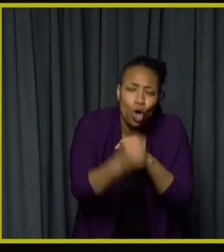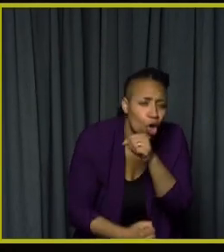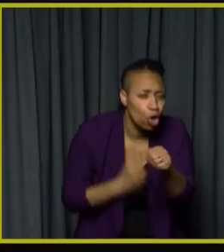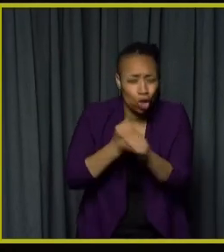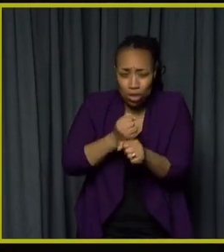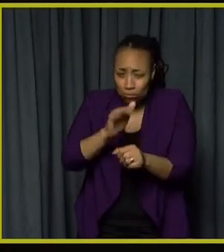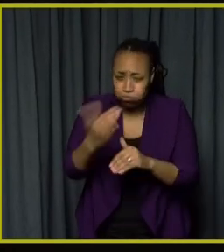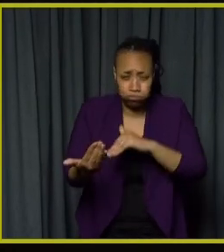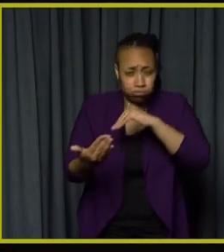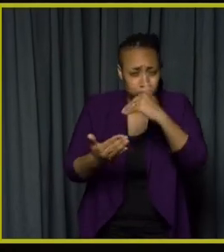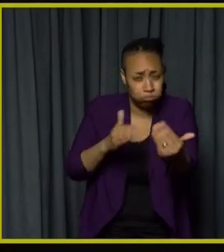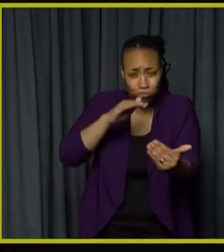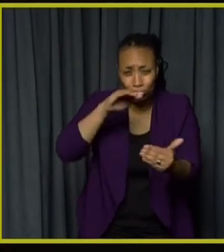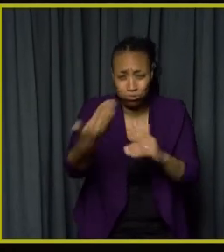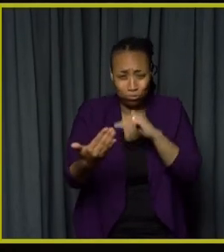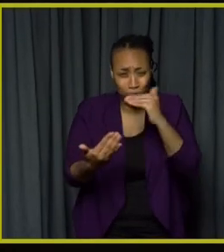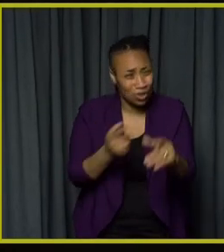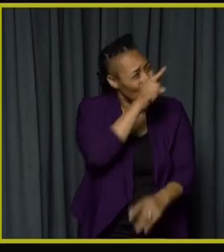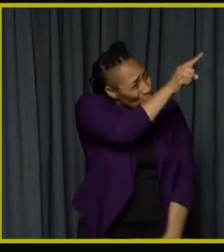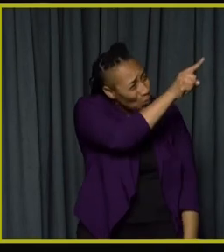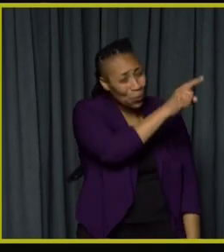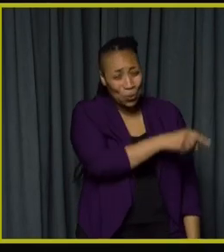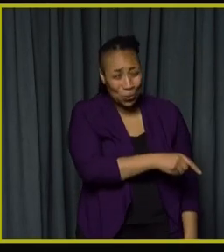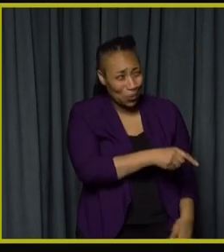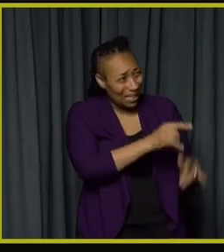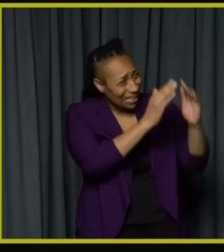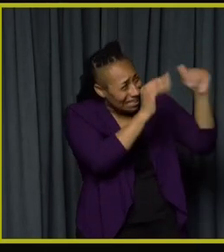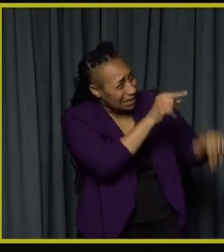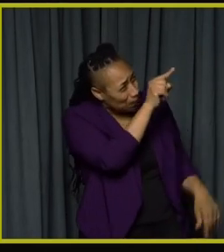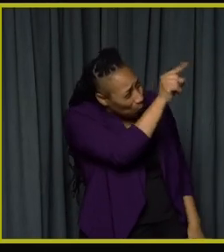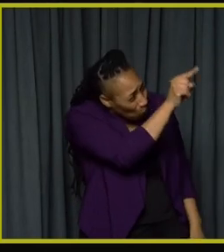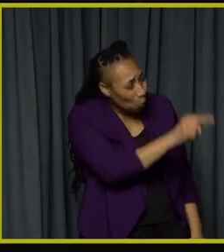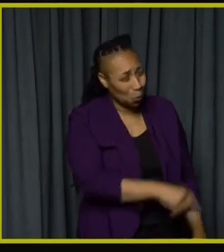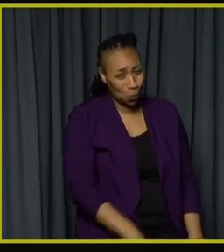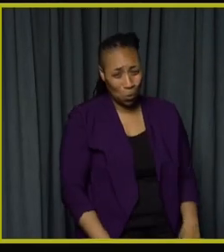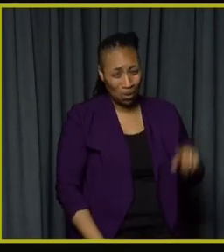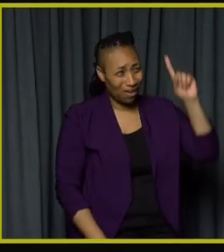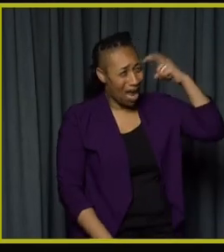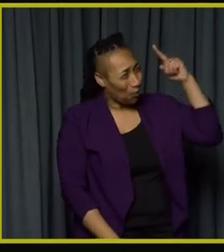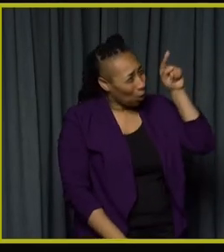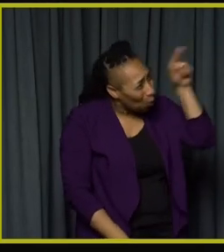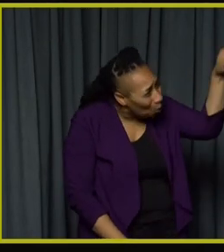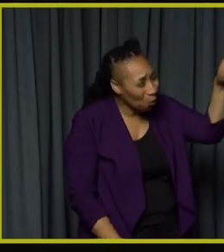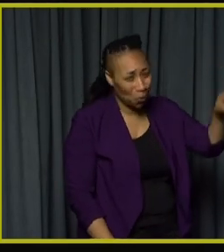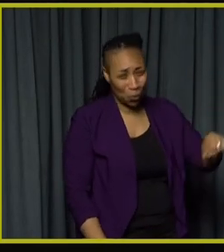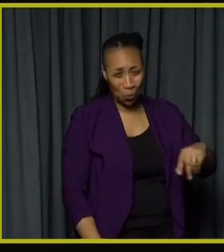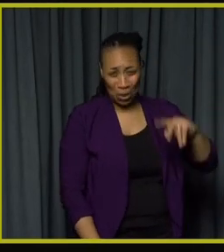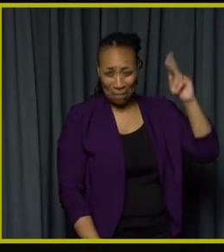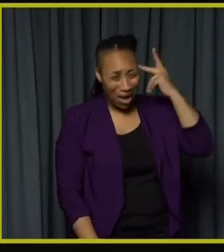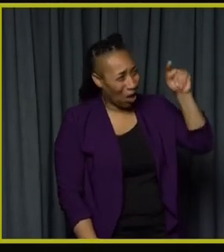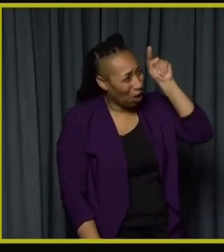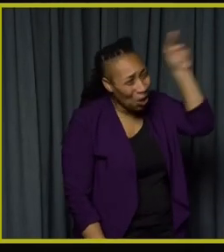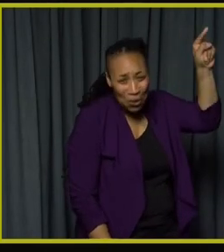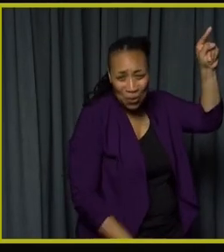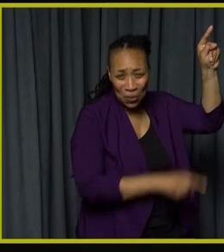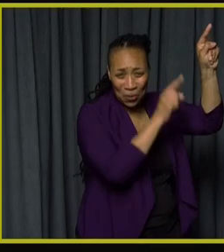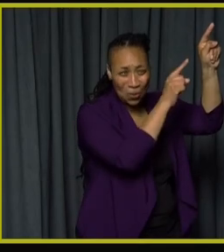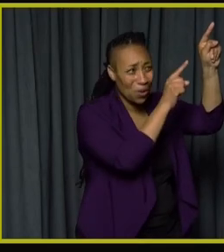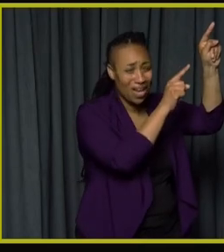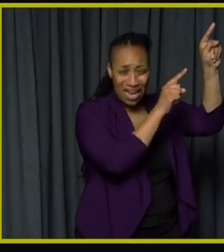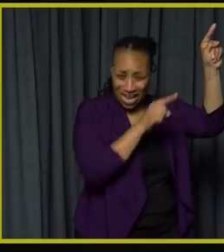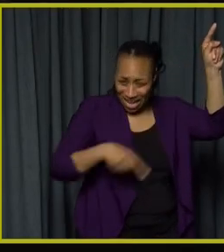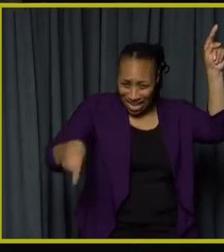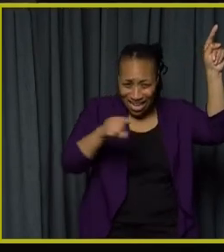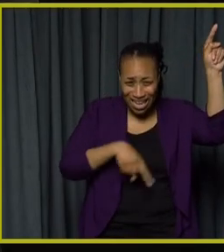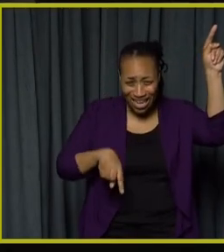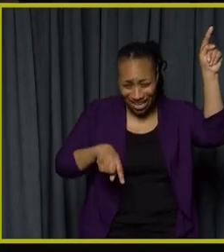society. So we are here today to say together, it's time to choose life, America. It's time for us to